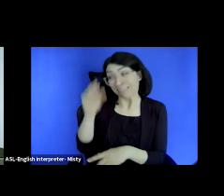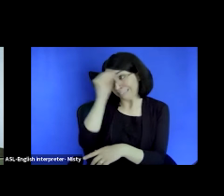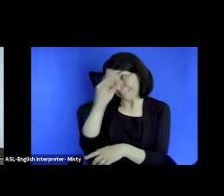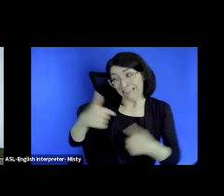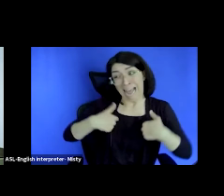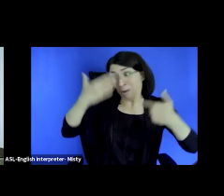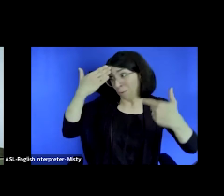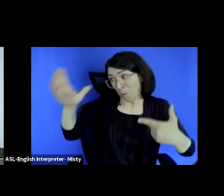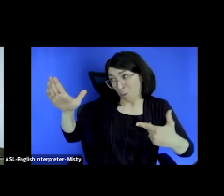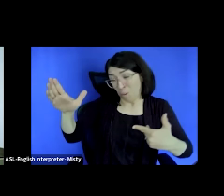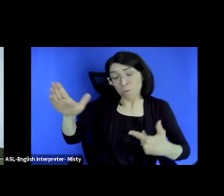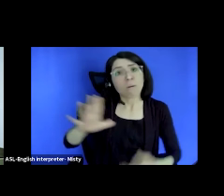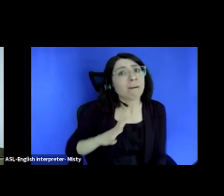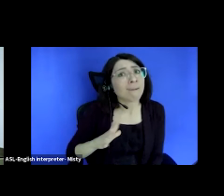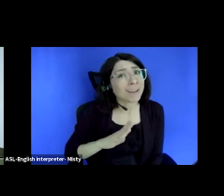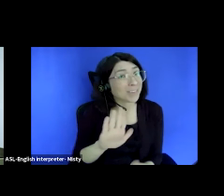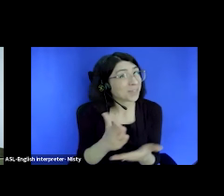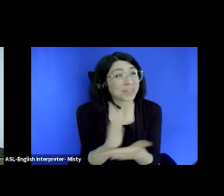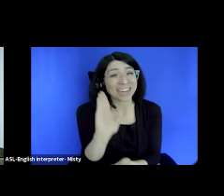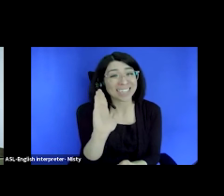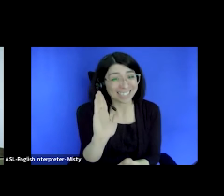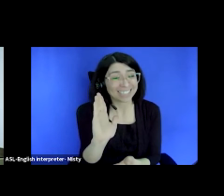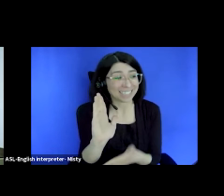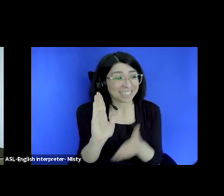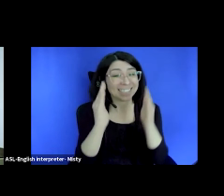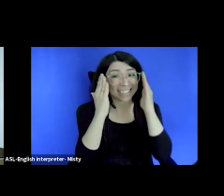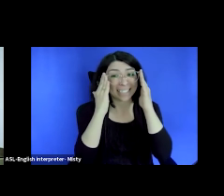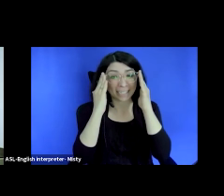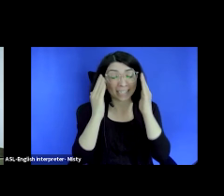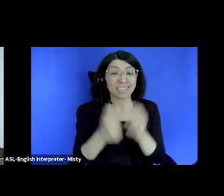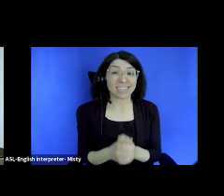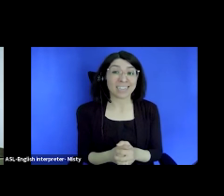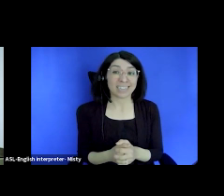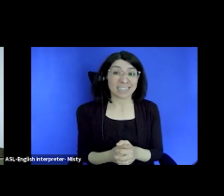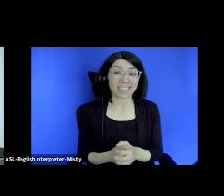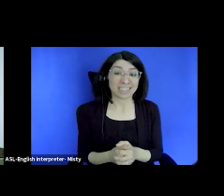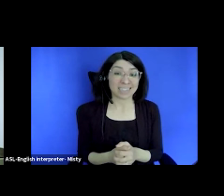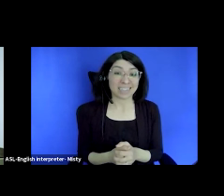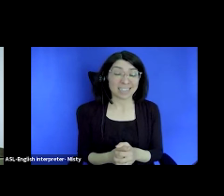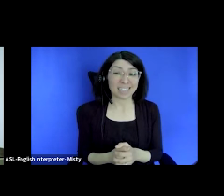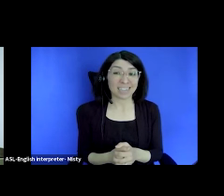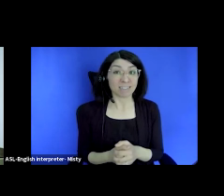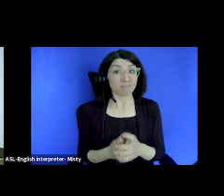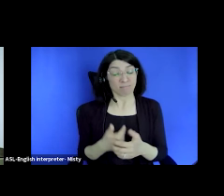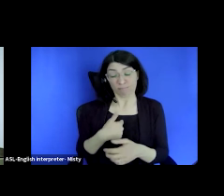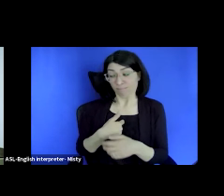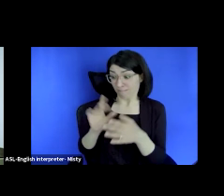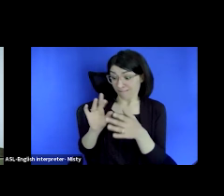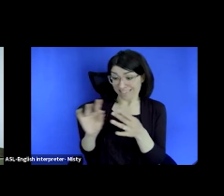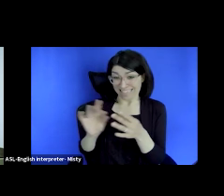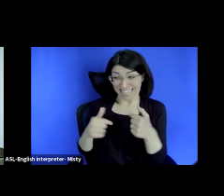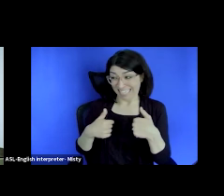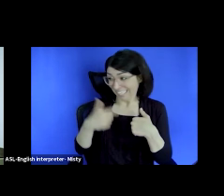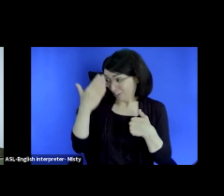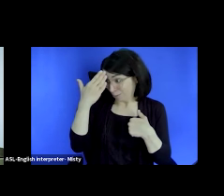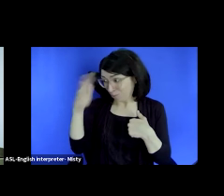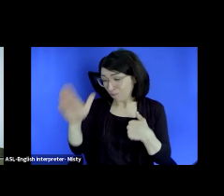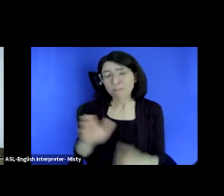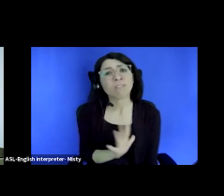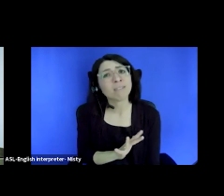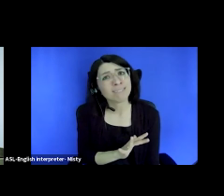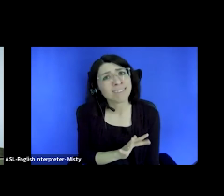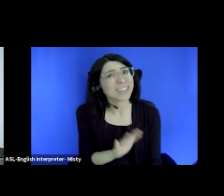And that's okay. In fact, I actually feel like it's a great thing to say that you don't know, and rather